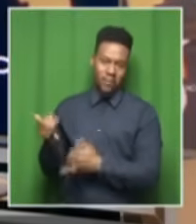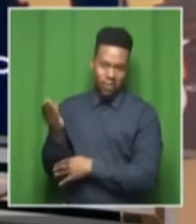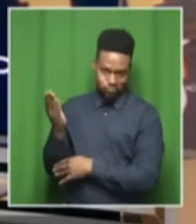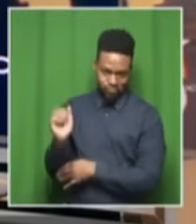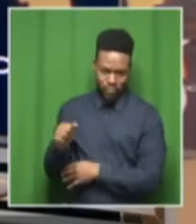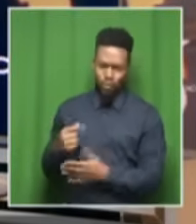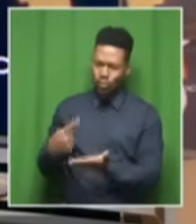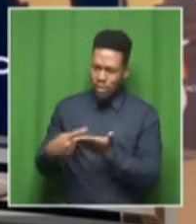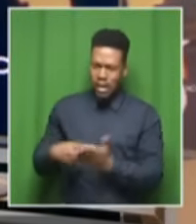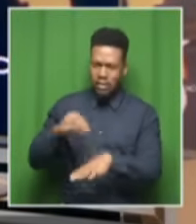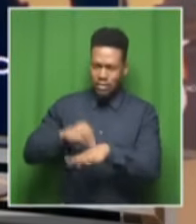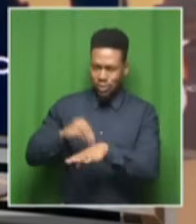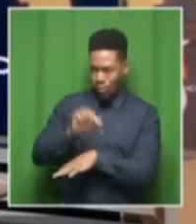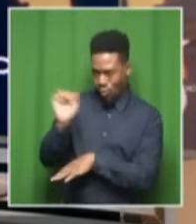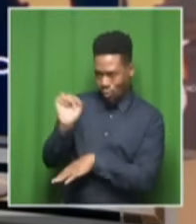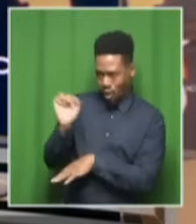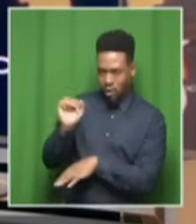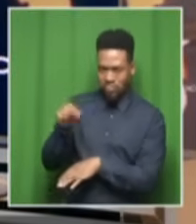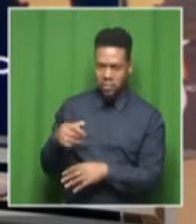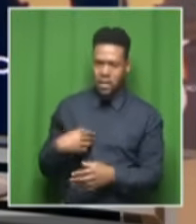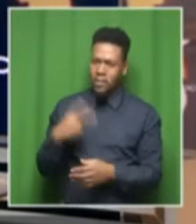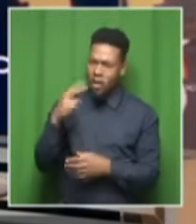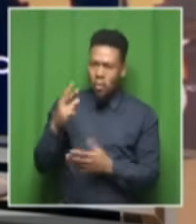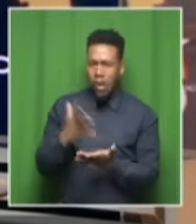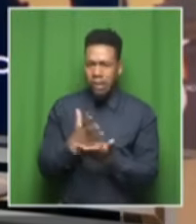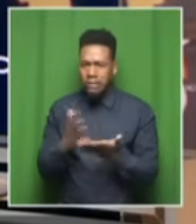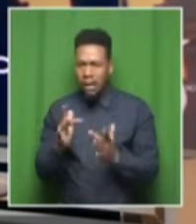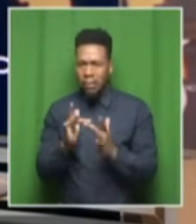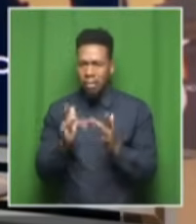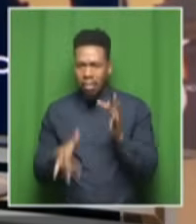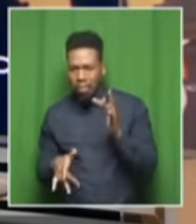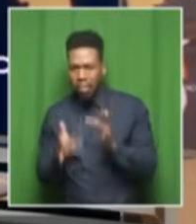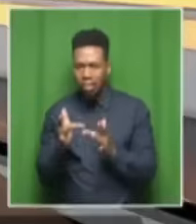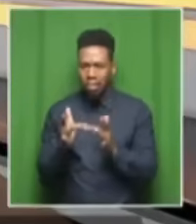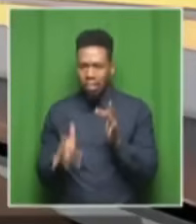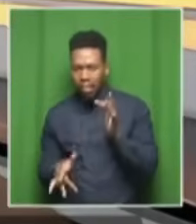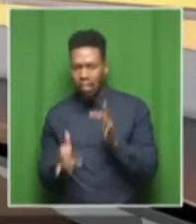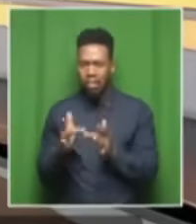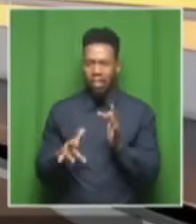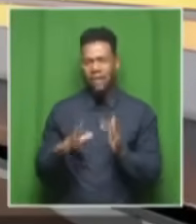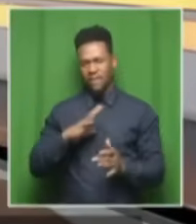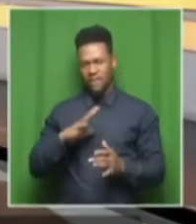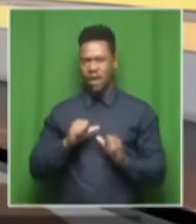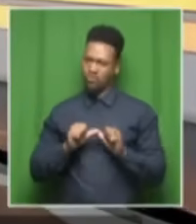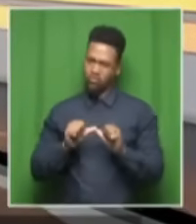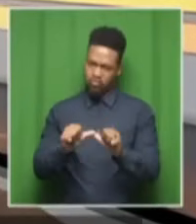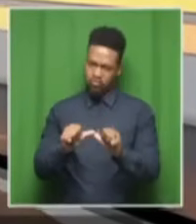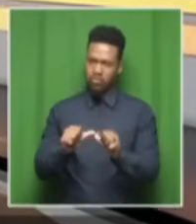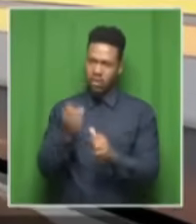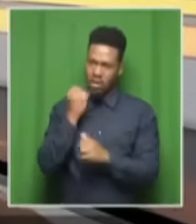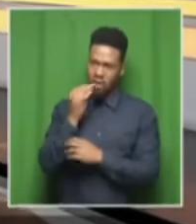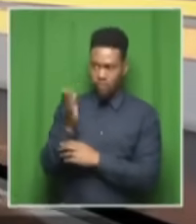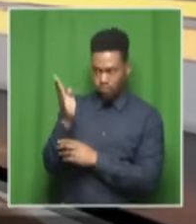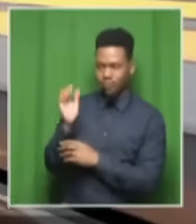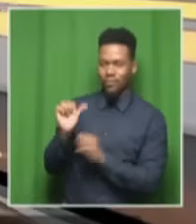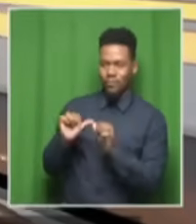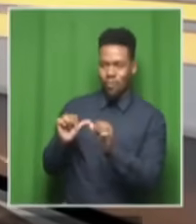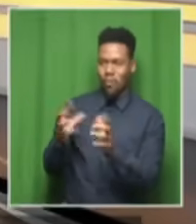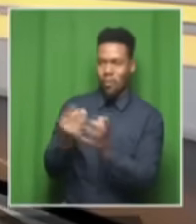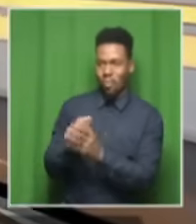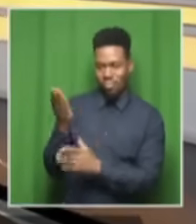issues. So I can see that we're losing some and getting some, and it doesn't matter. We'll just continue with who I've got on the screen at the moment just to keep